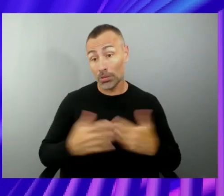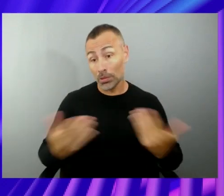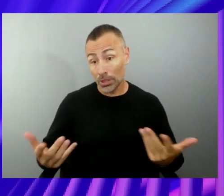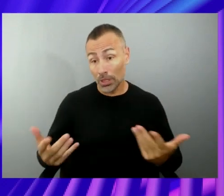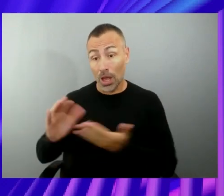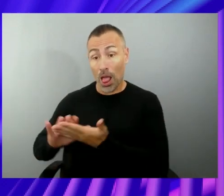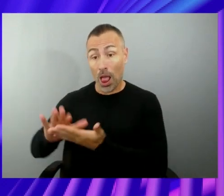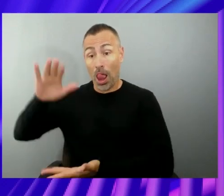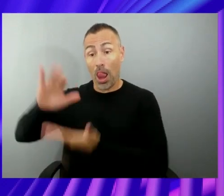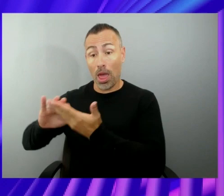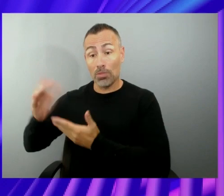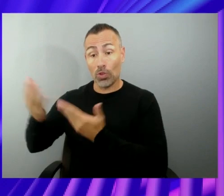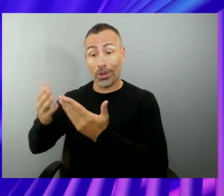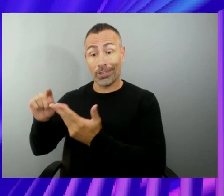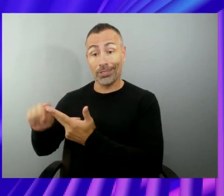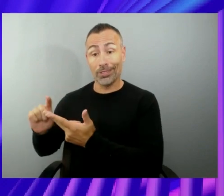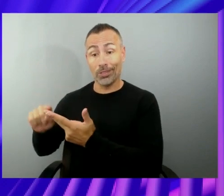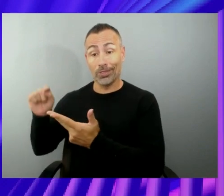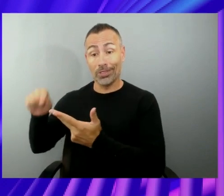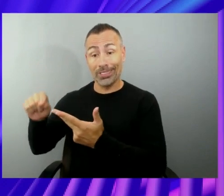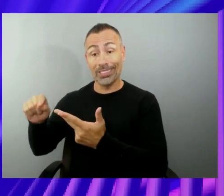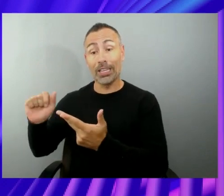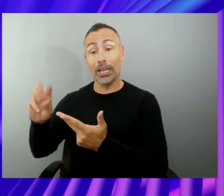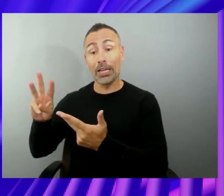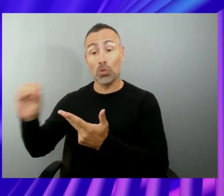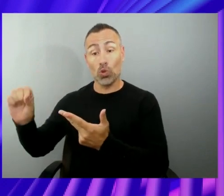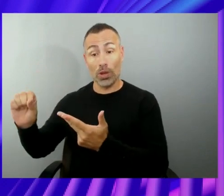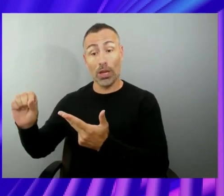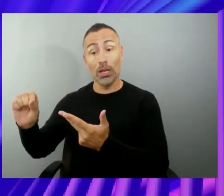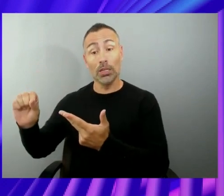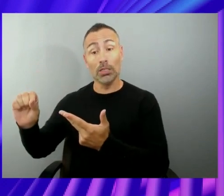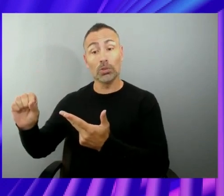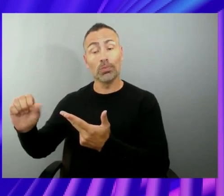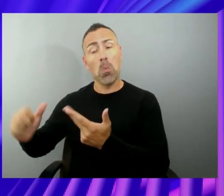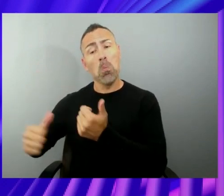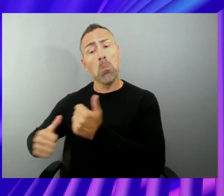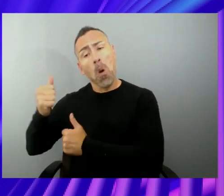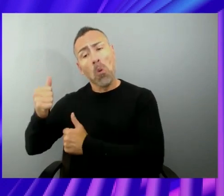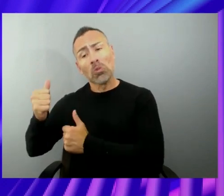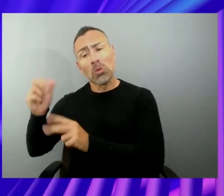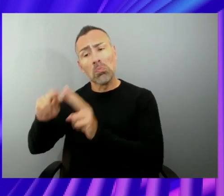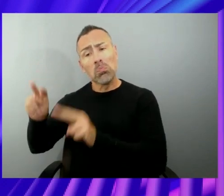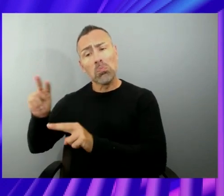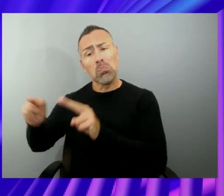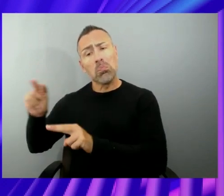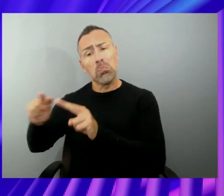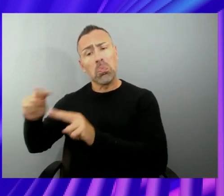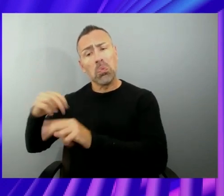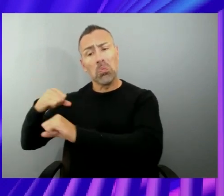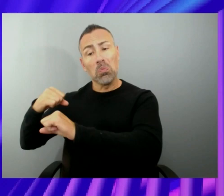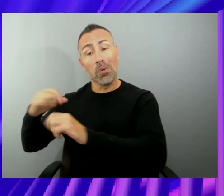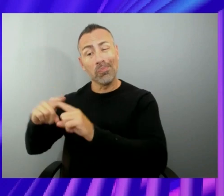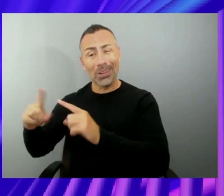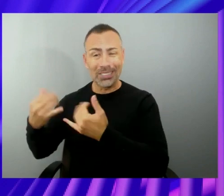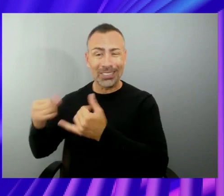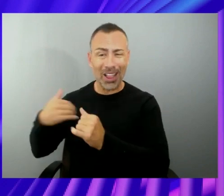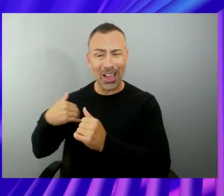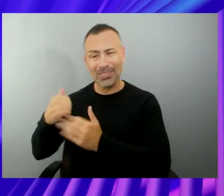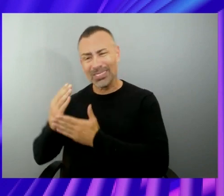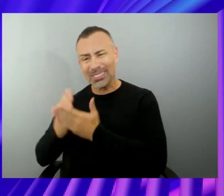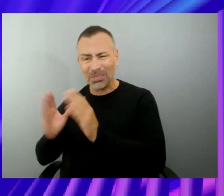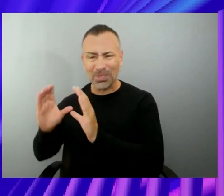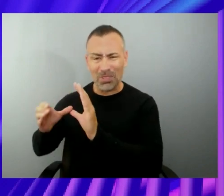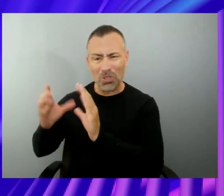being the service that AWS is going to be doing most of the heavy lifting for you, but you still have configurations that you need to do to keep your data